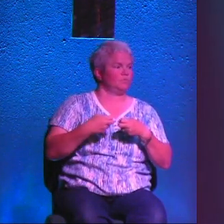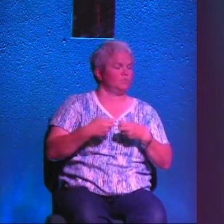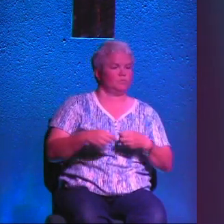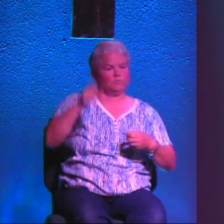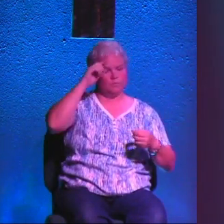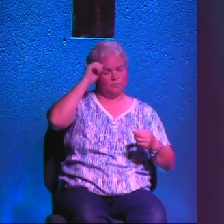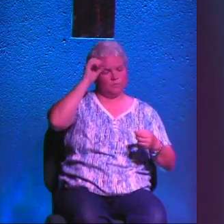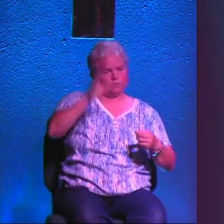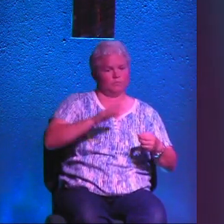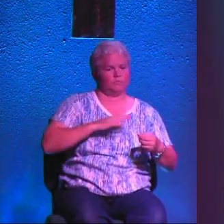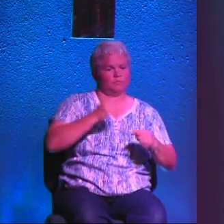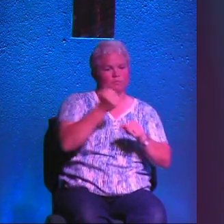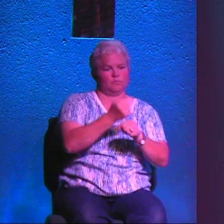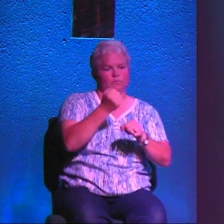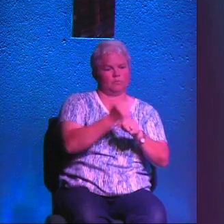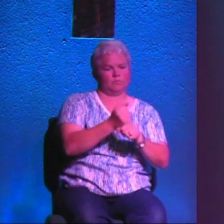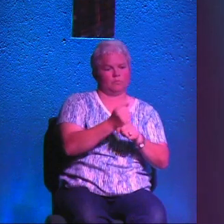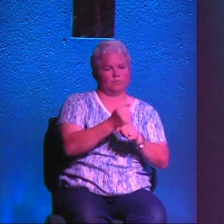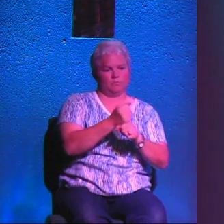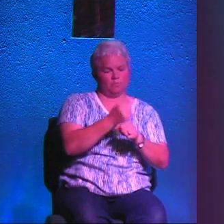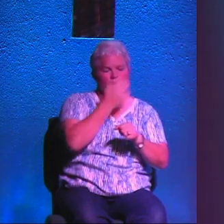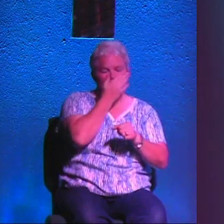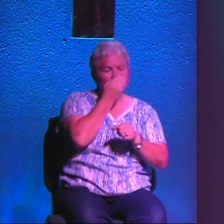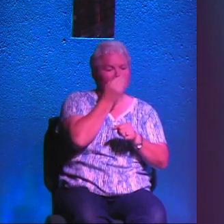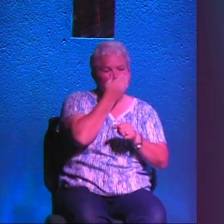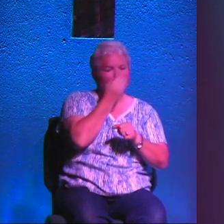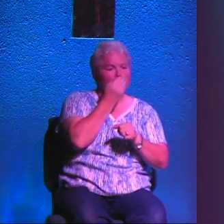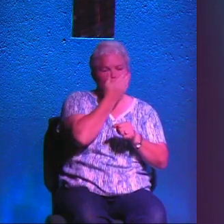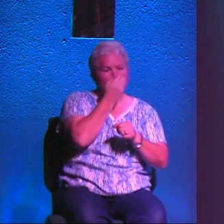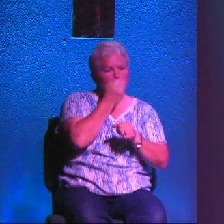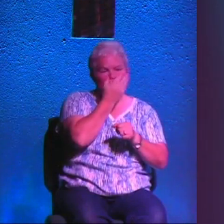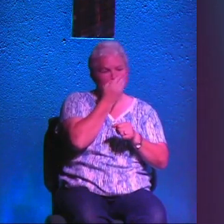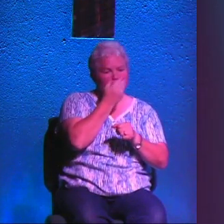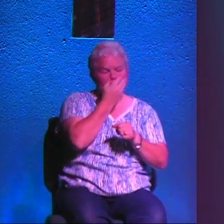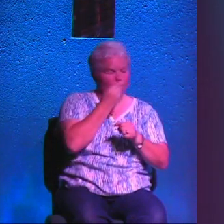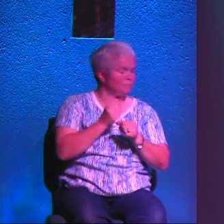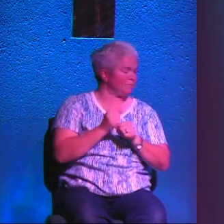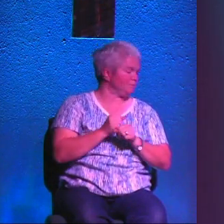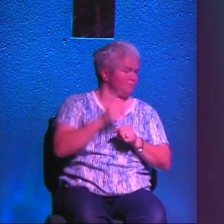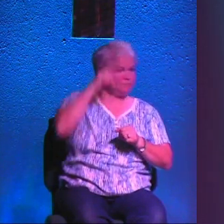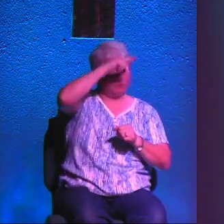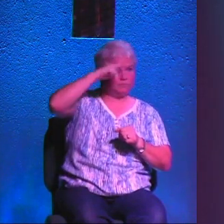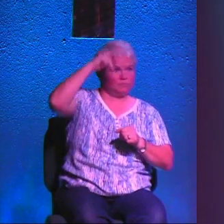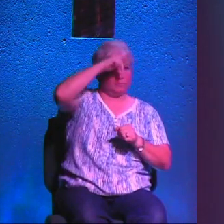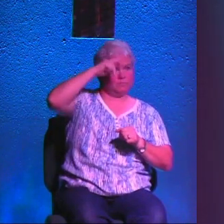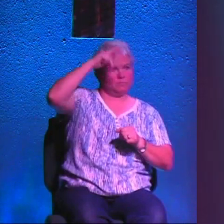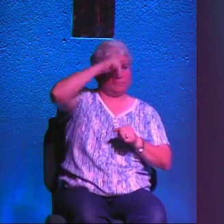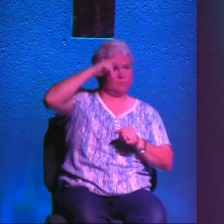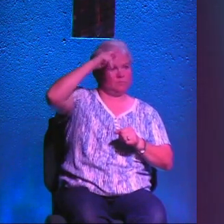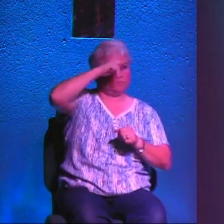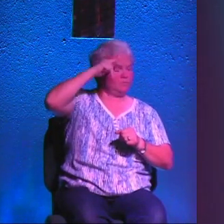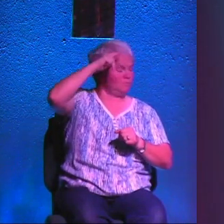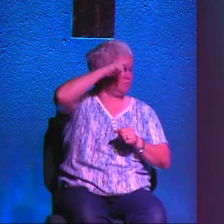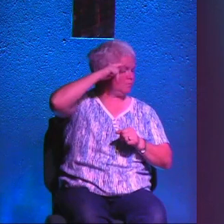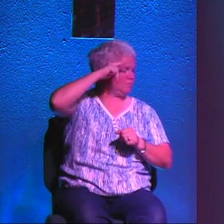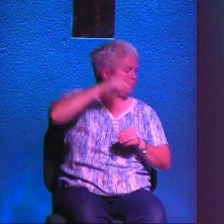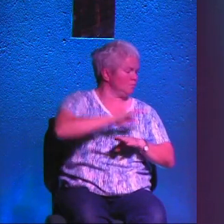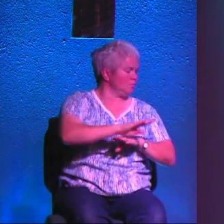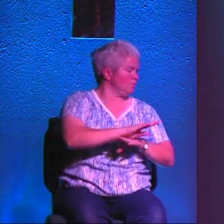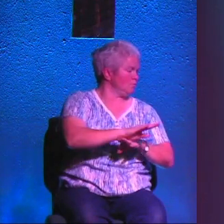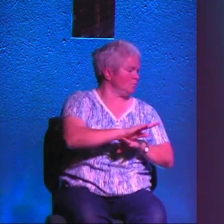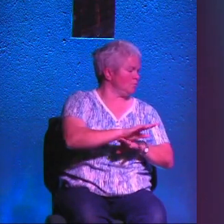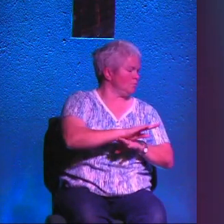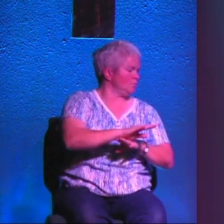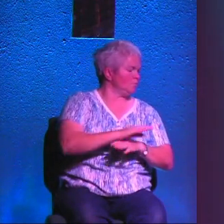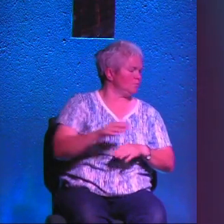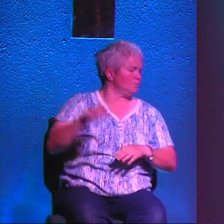in man-made philosophies and in man-made rules and man-made religion. For those who promote the practice